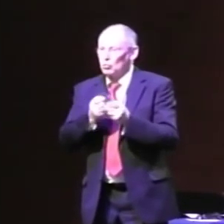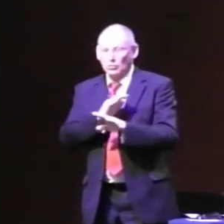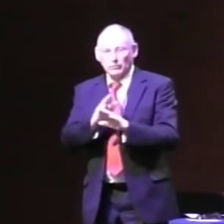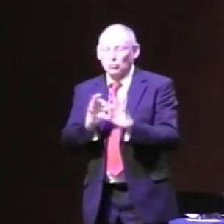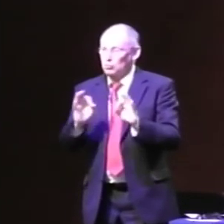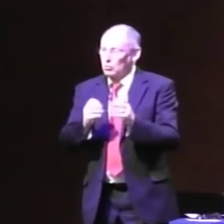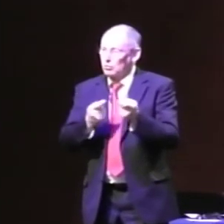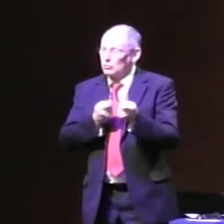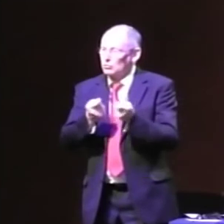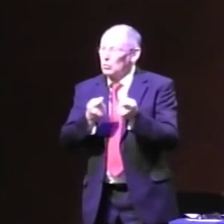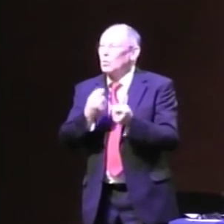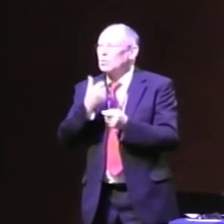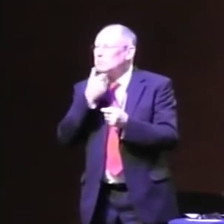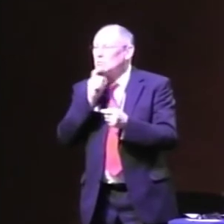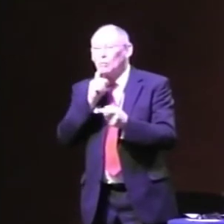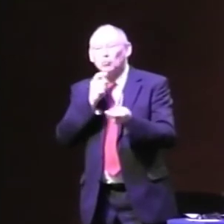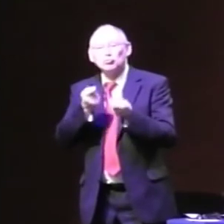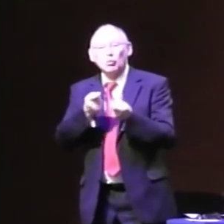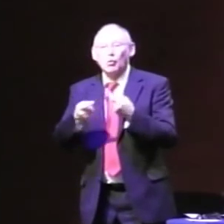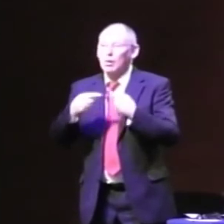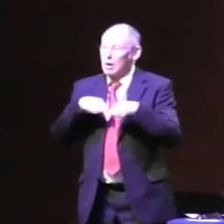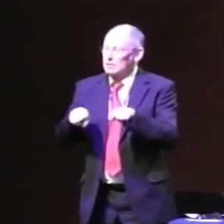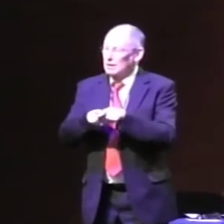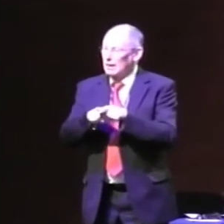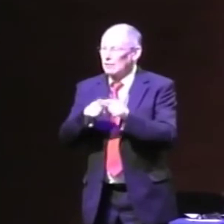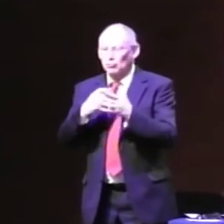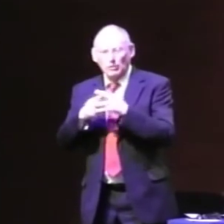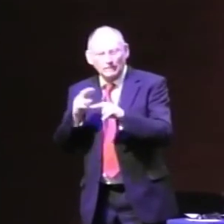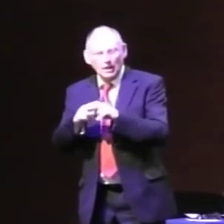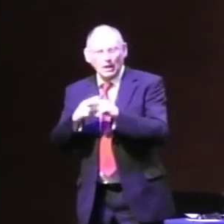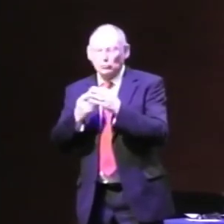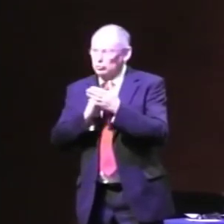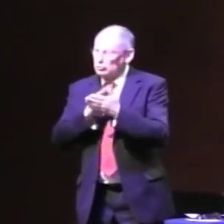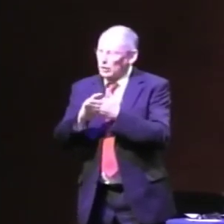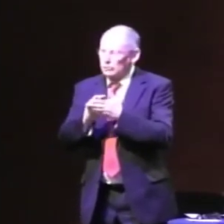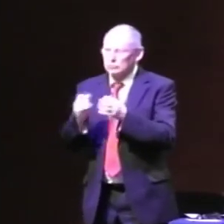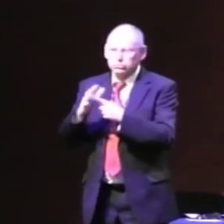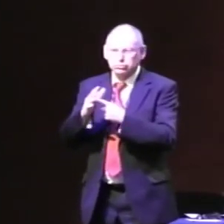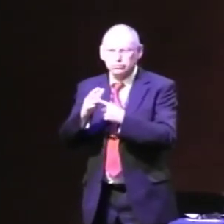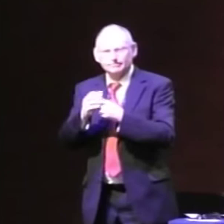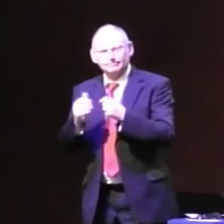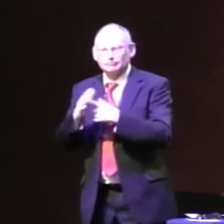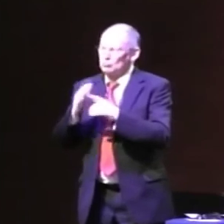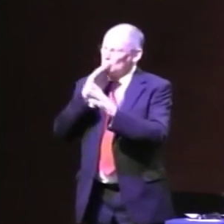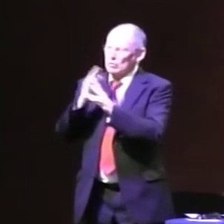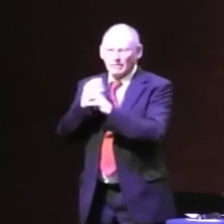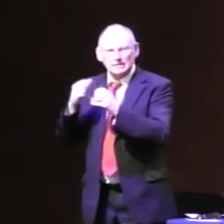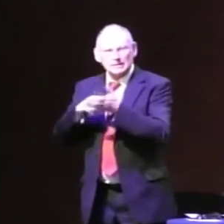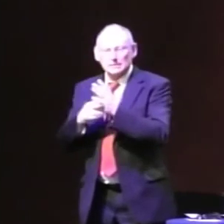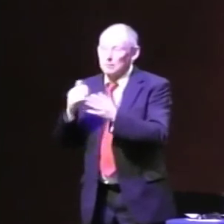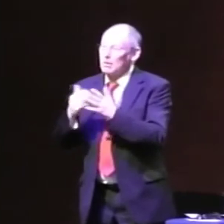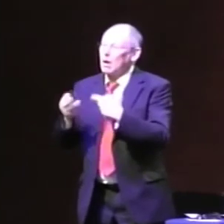no control. The people that control us are people like Rockefeller, Rothschild, the capitalist system. Until we change